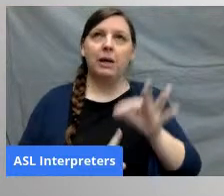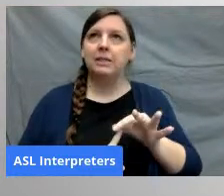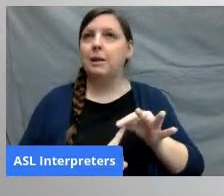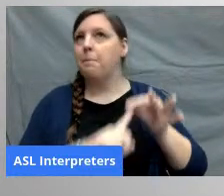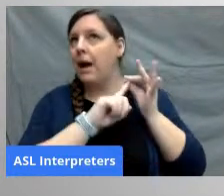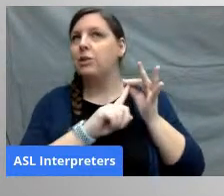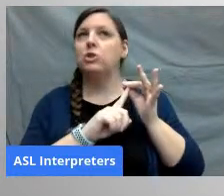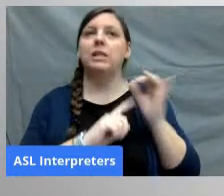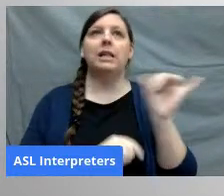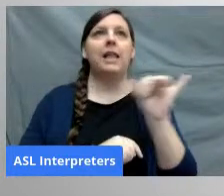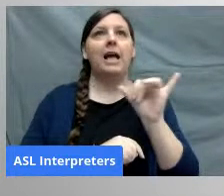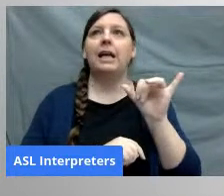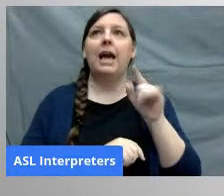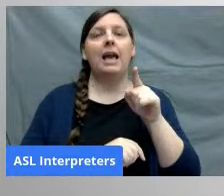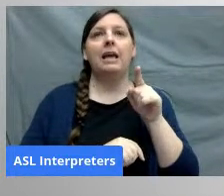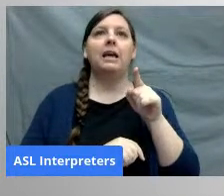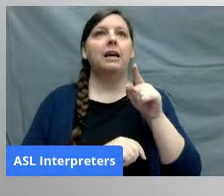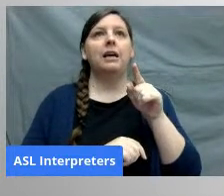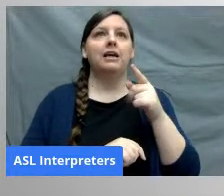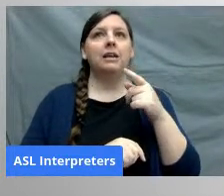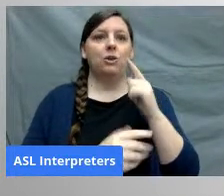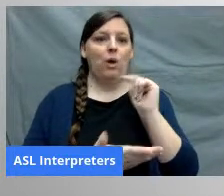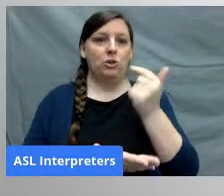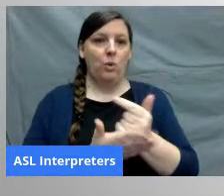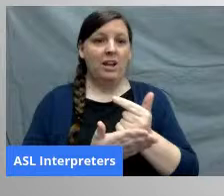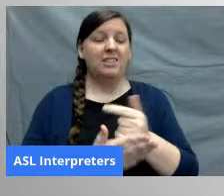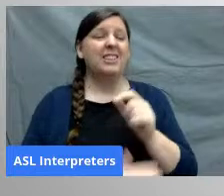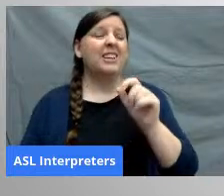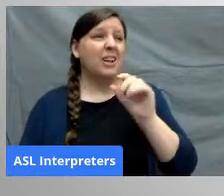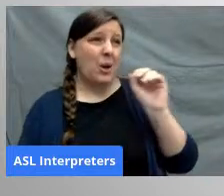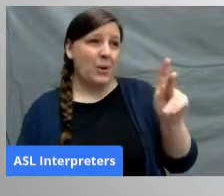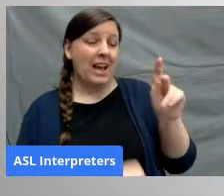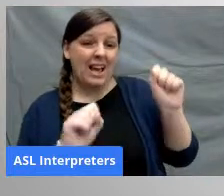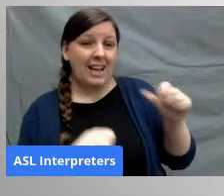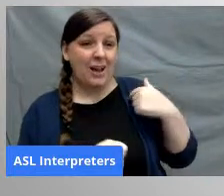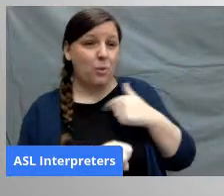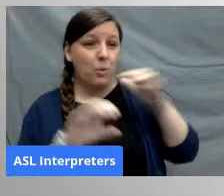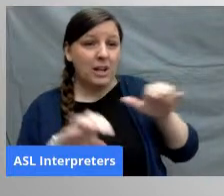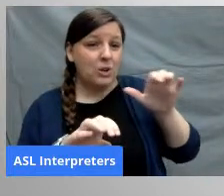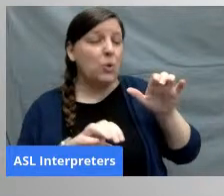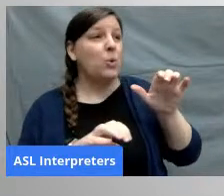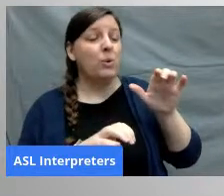for them? Because they didn't get high school this year, and that was messed up.